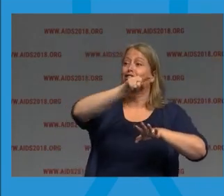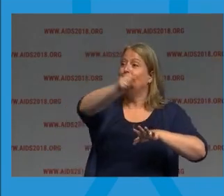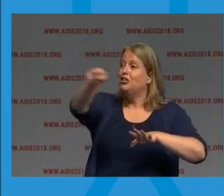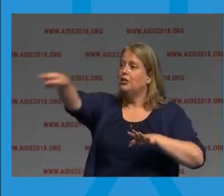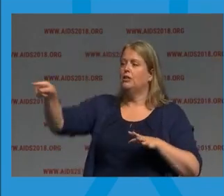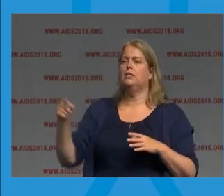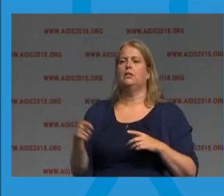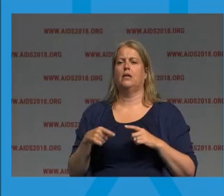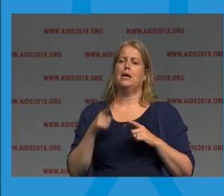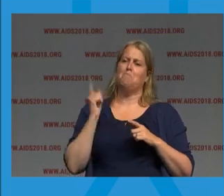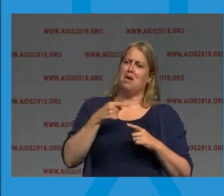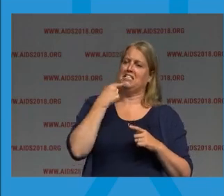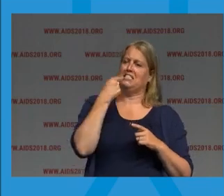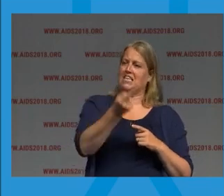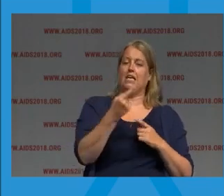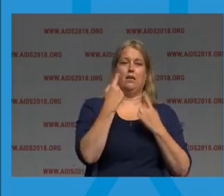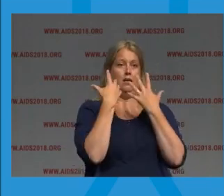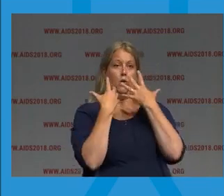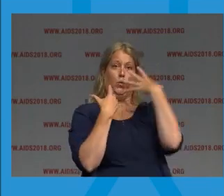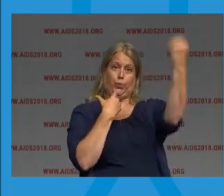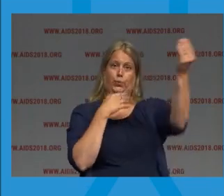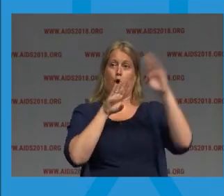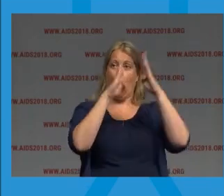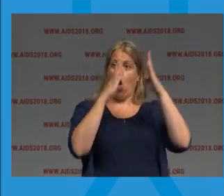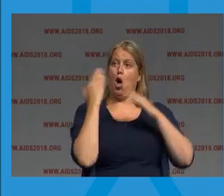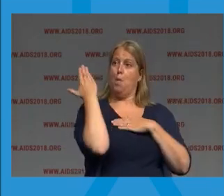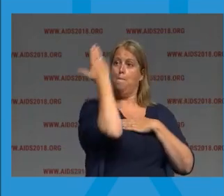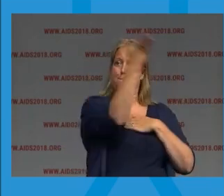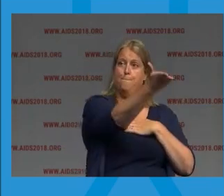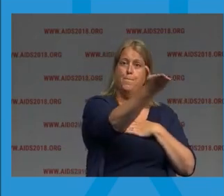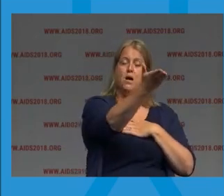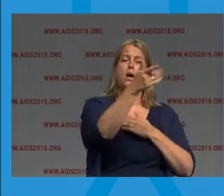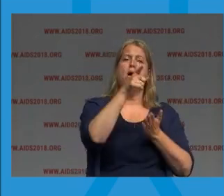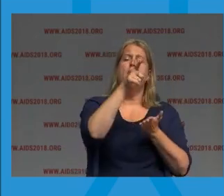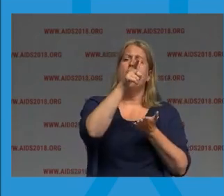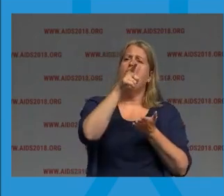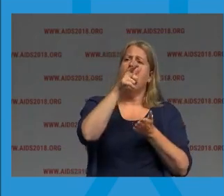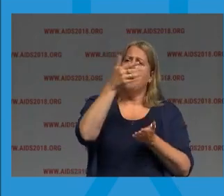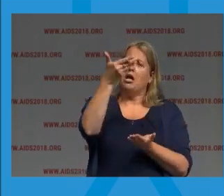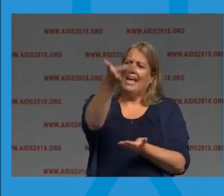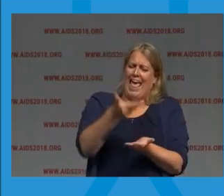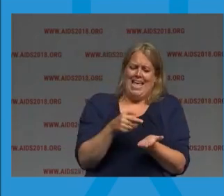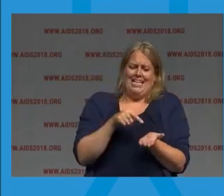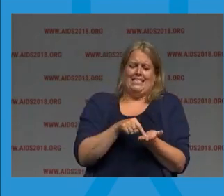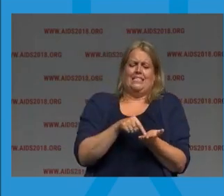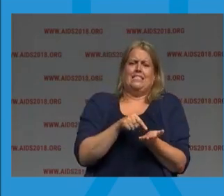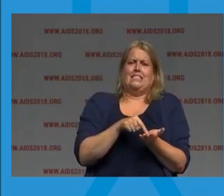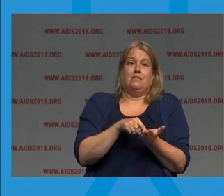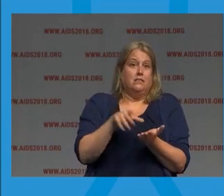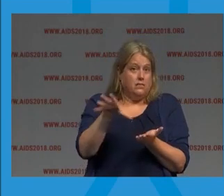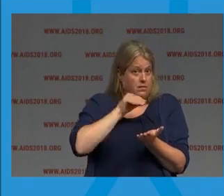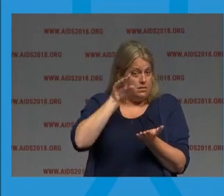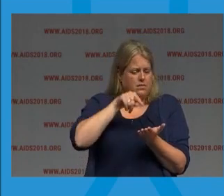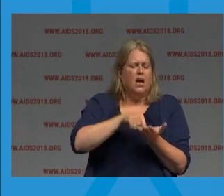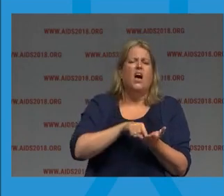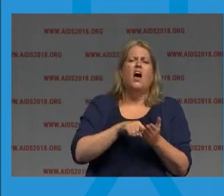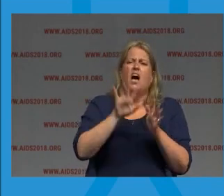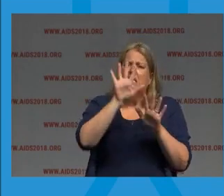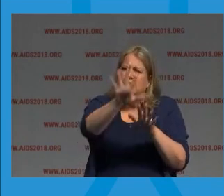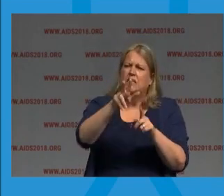this room, and if you go back to your homes and you have a case you're going to listen to, apply science, apply the law,